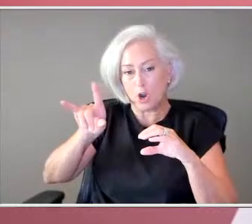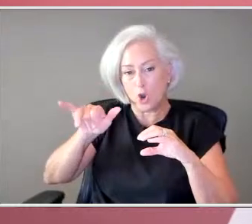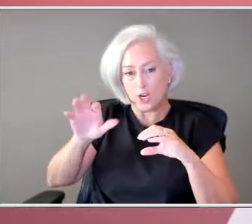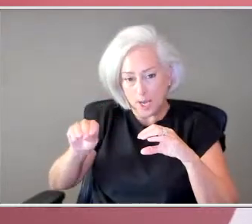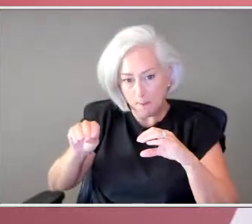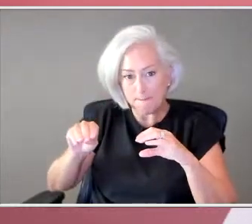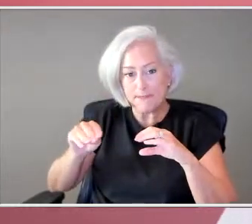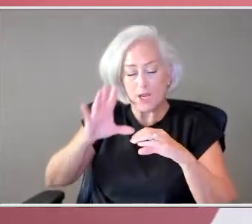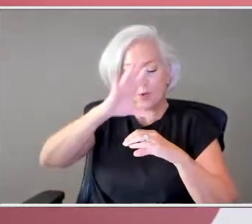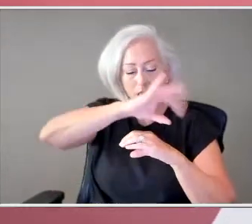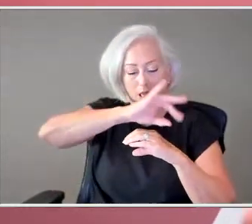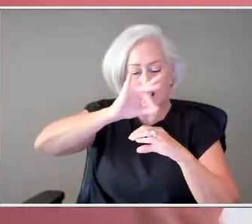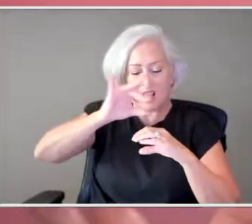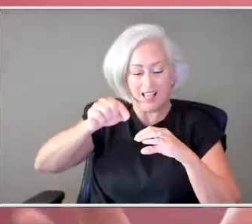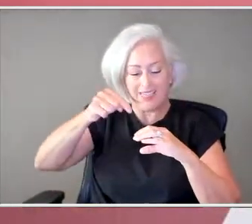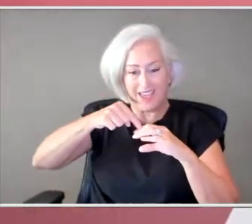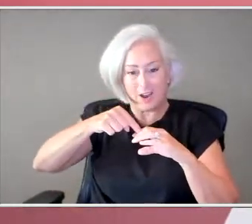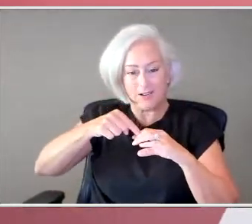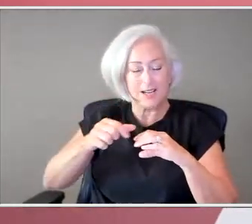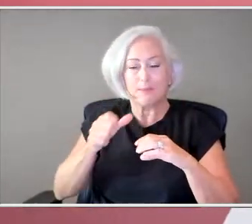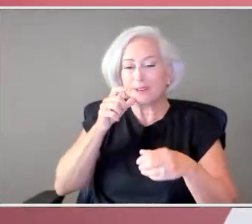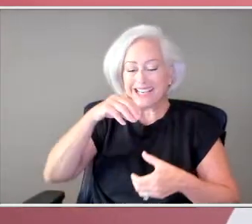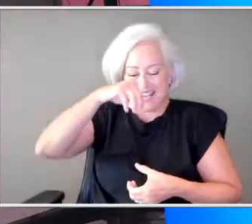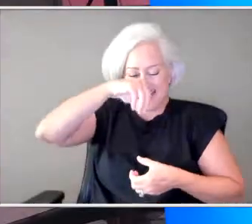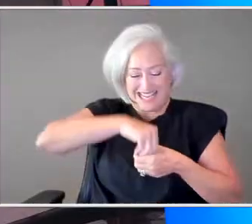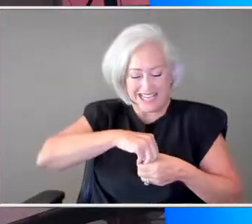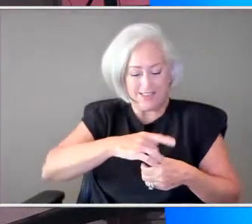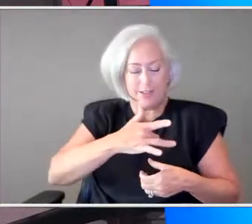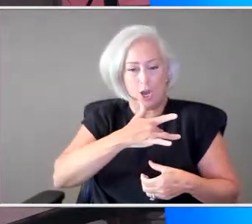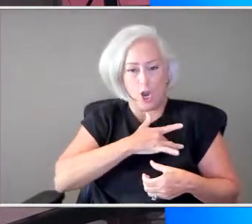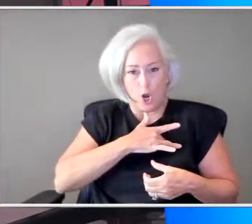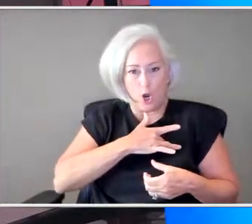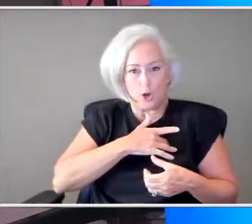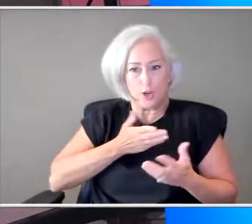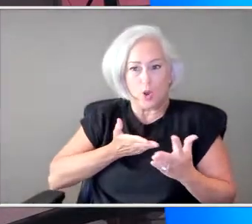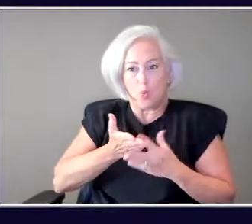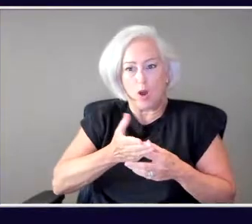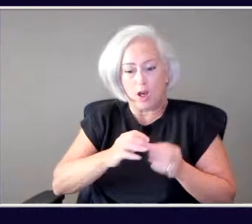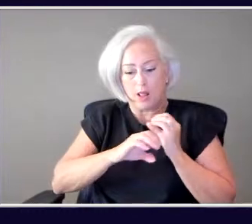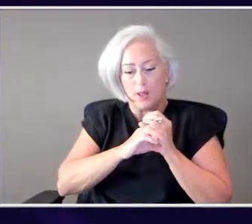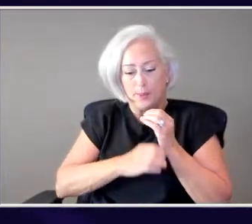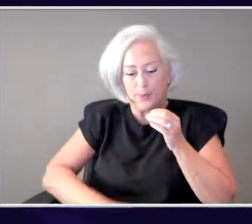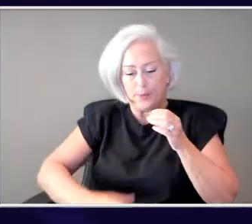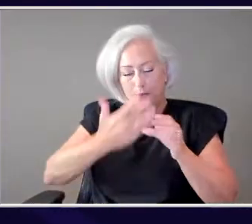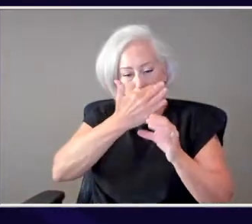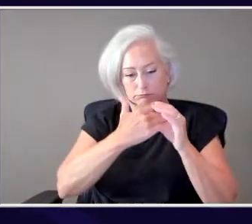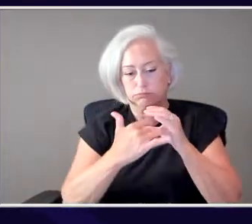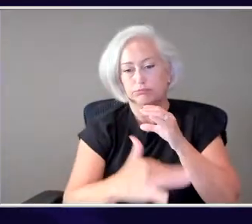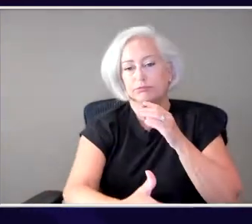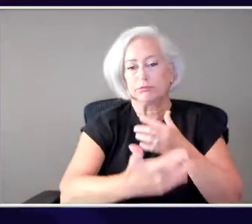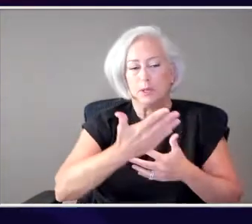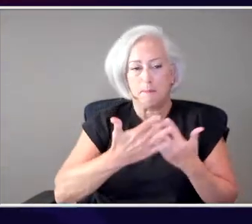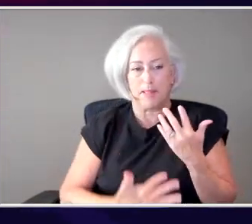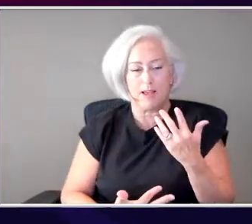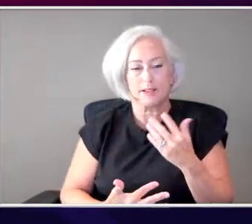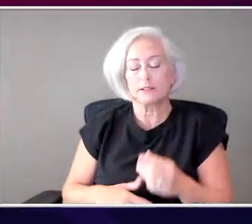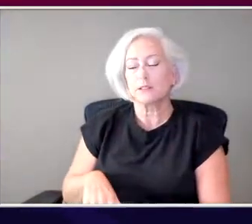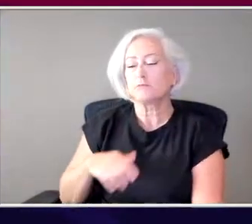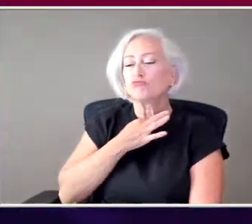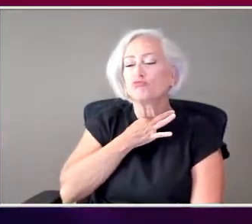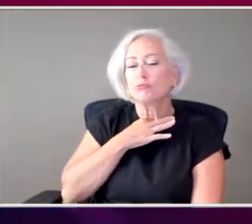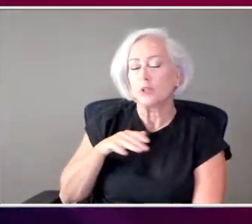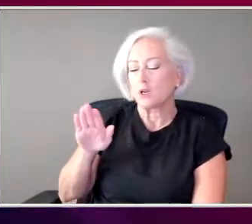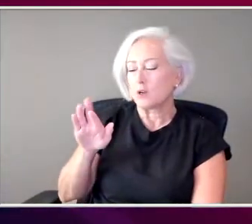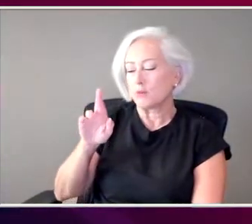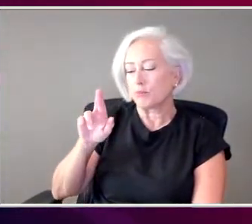general that stick in the heart as the blood's going through. Vera McLeod has a question. Is bradycardia, is that how